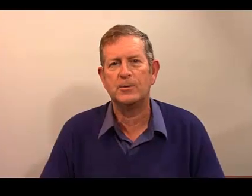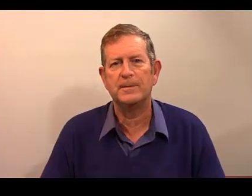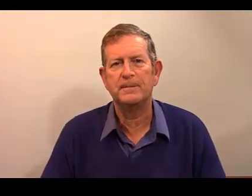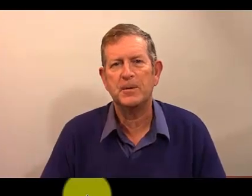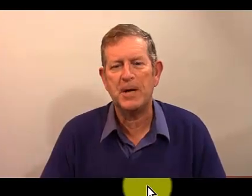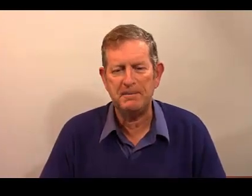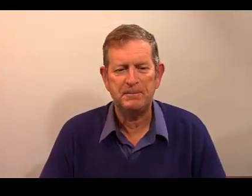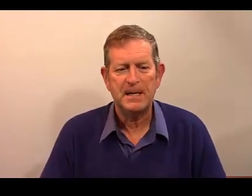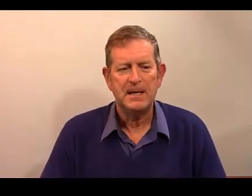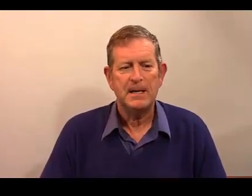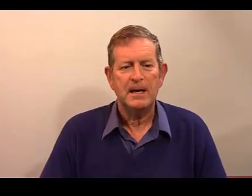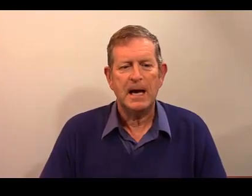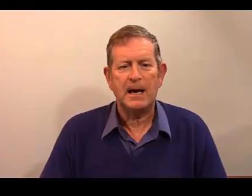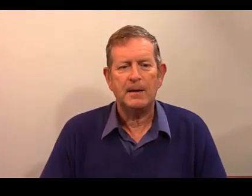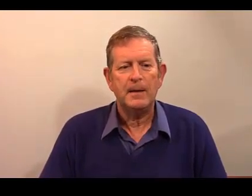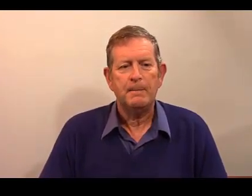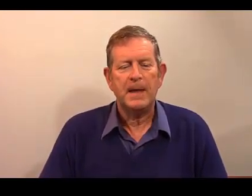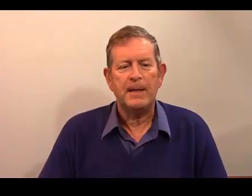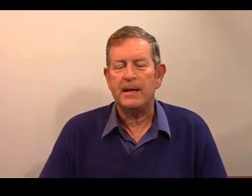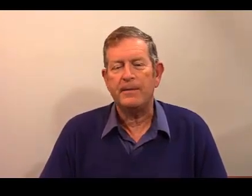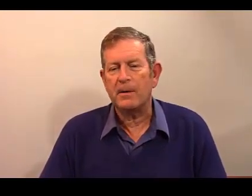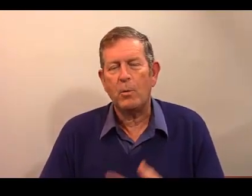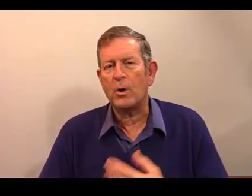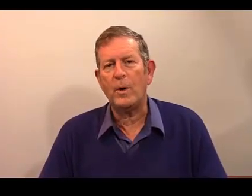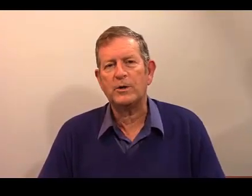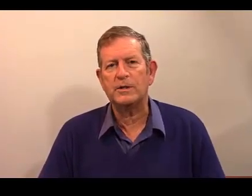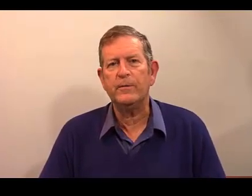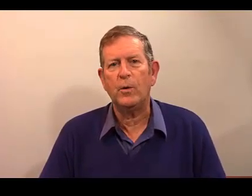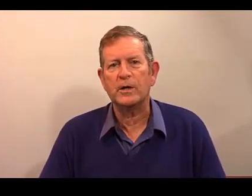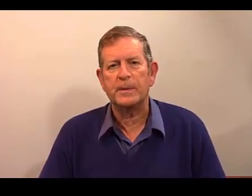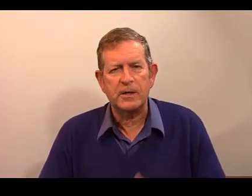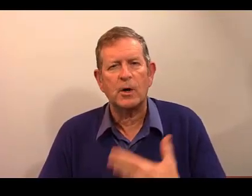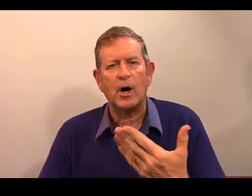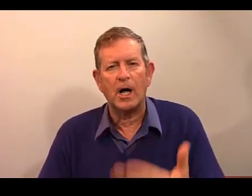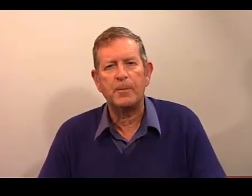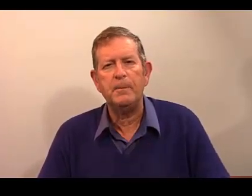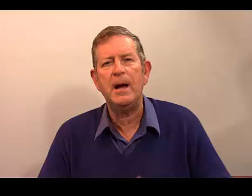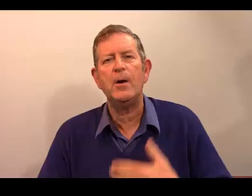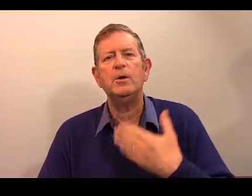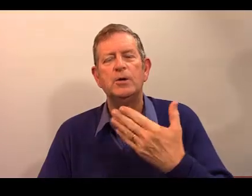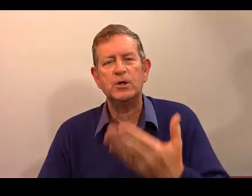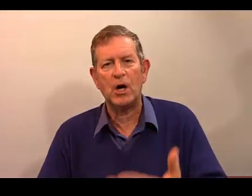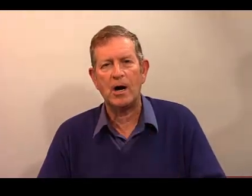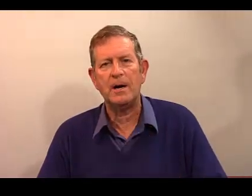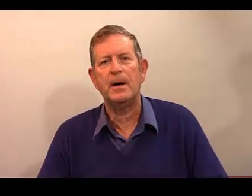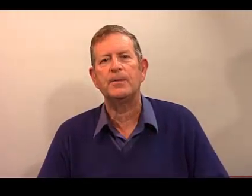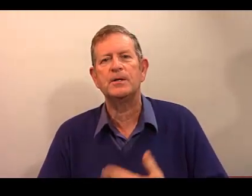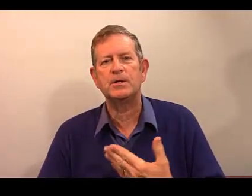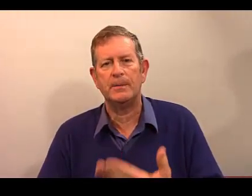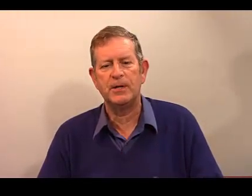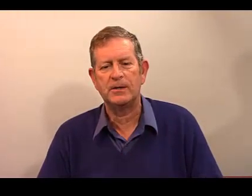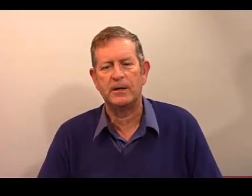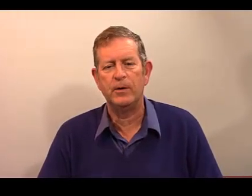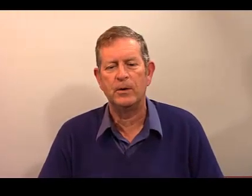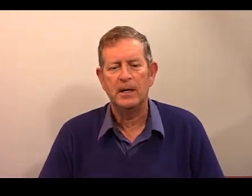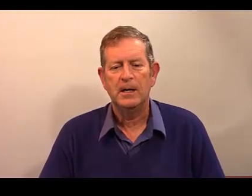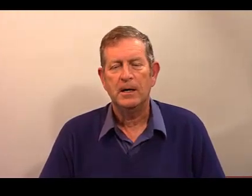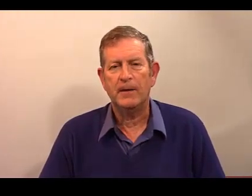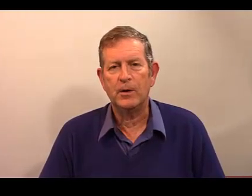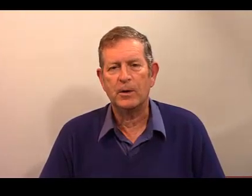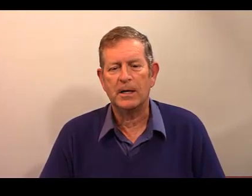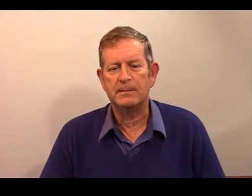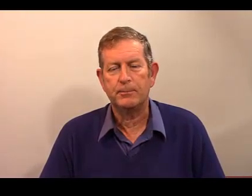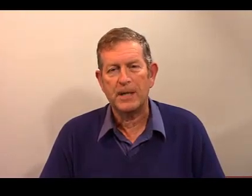Sweden, etc. Okay? And there are more questions, of course, but these are all preparing you to talk about the subjects of